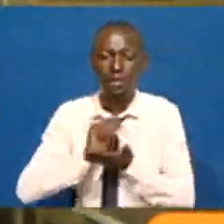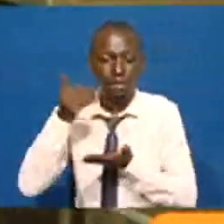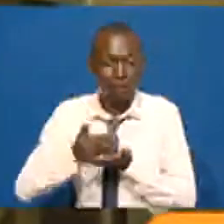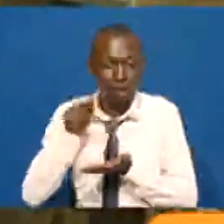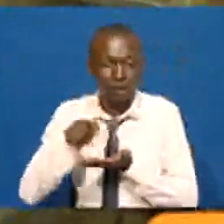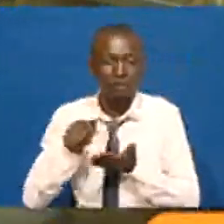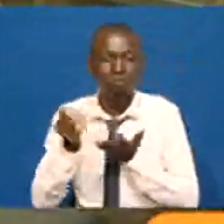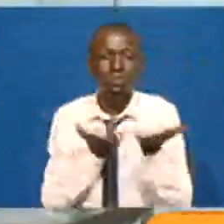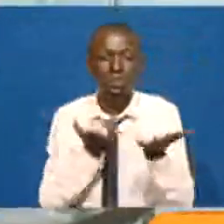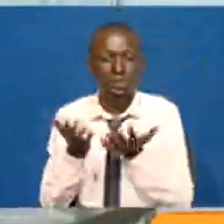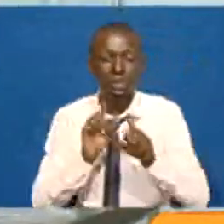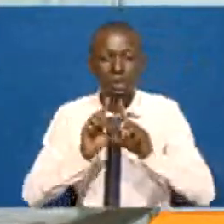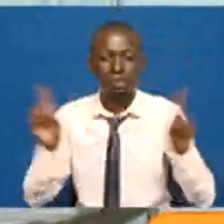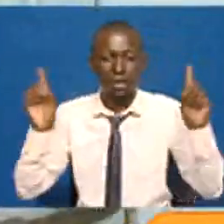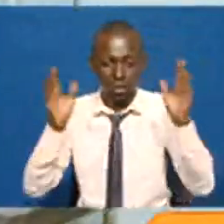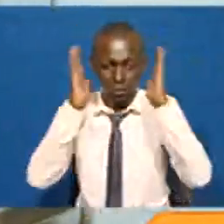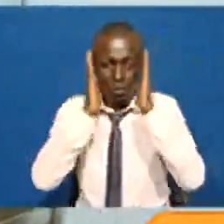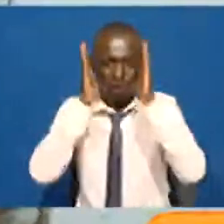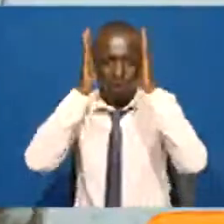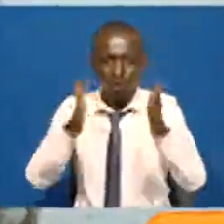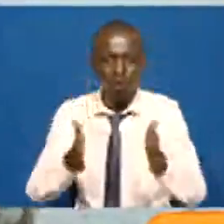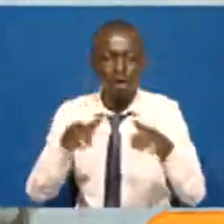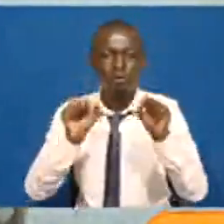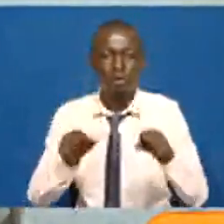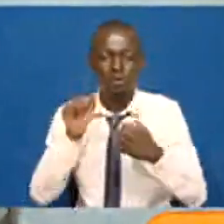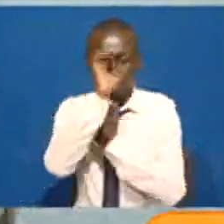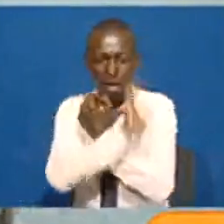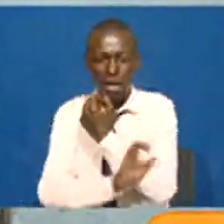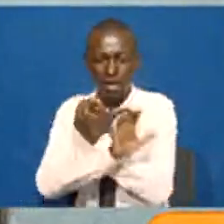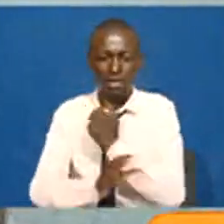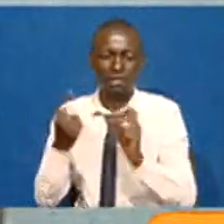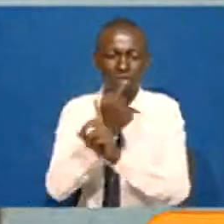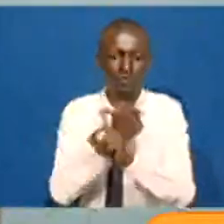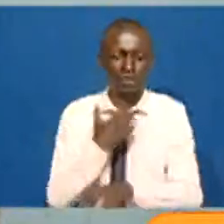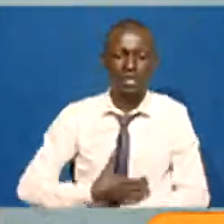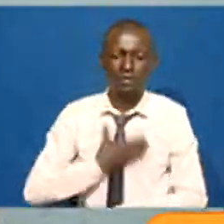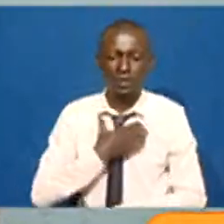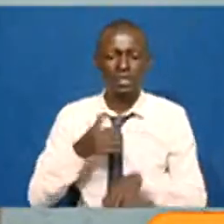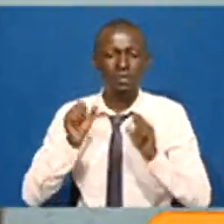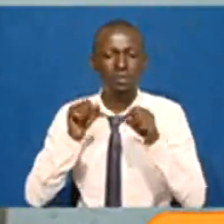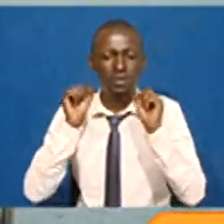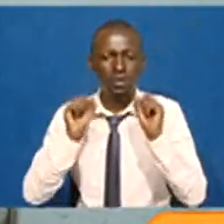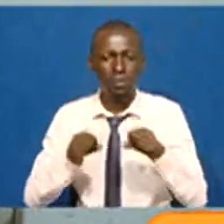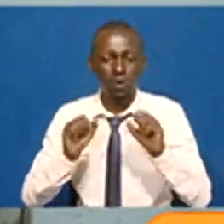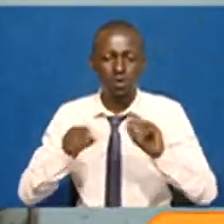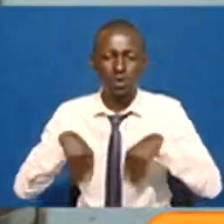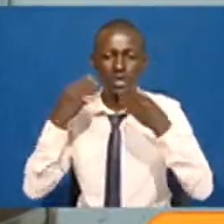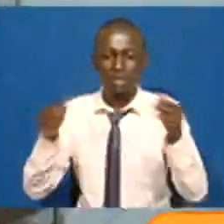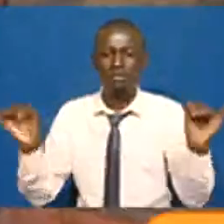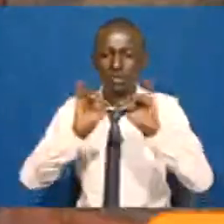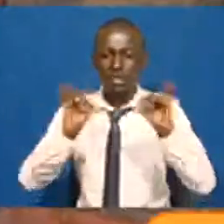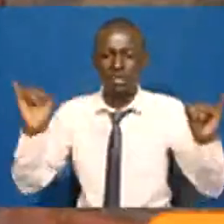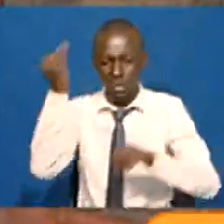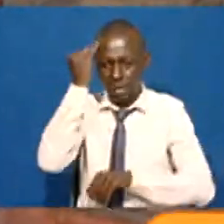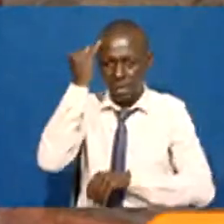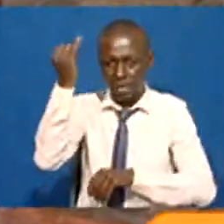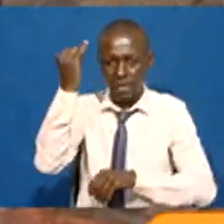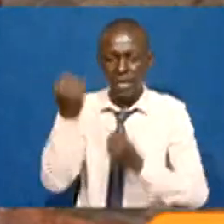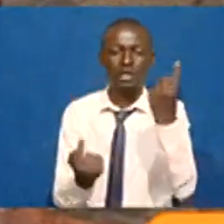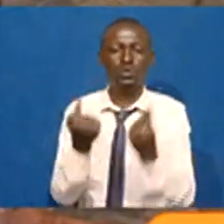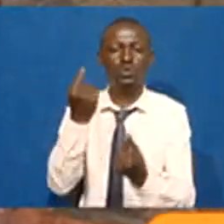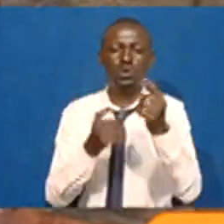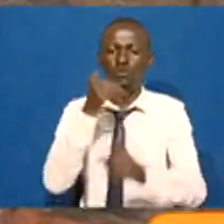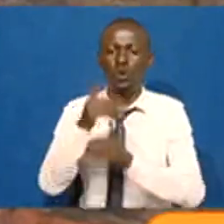Stoves now looks forward to making inroads in the country as its founders seek to provide clean cooking solutions for all